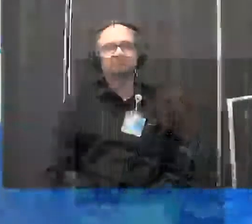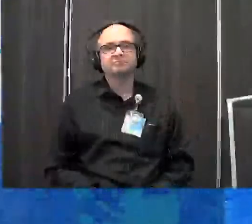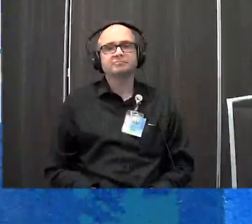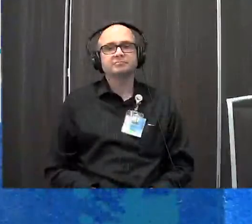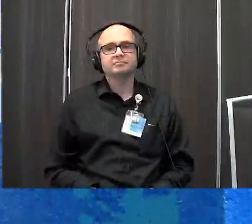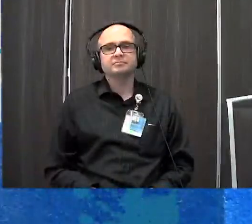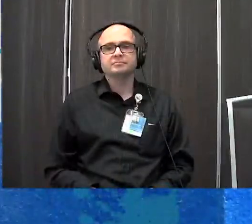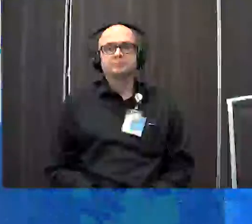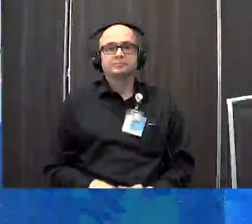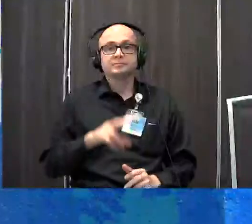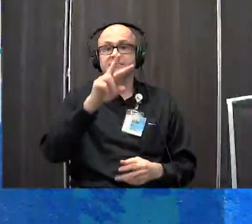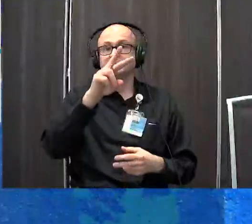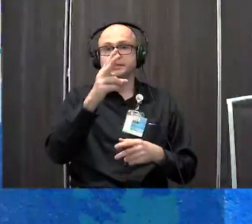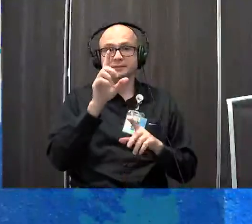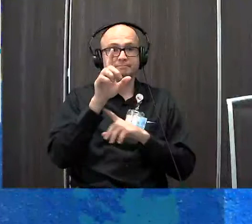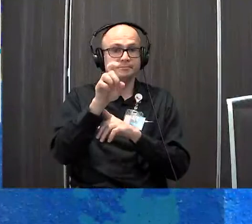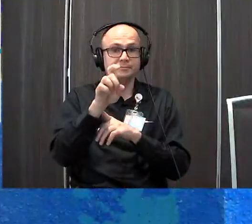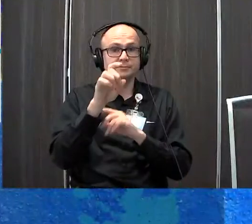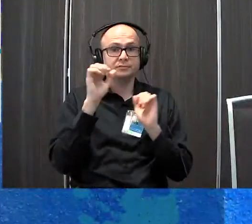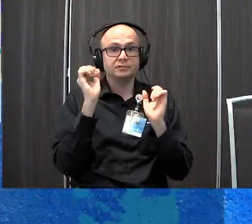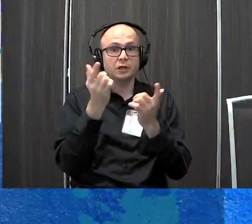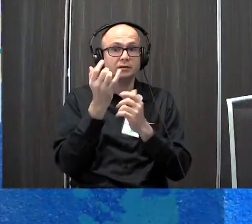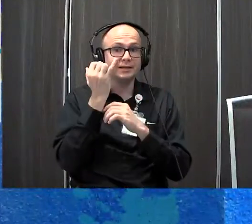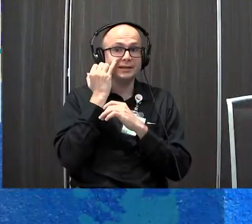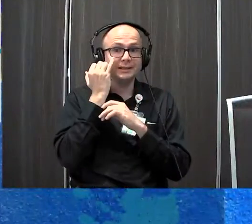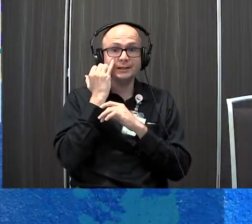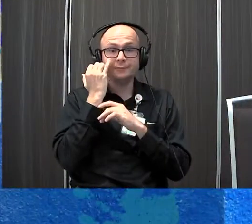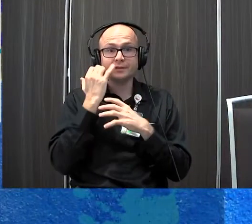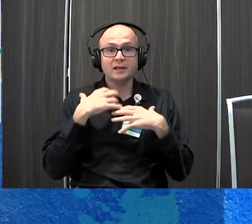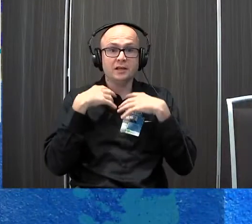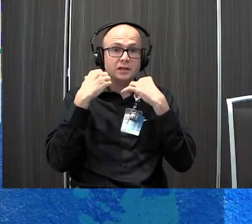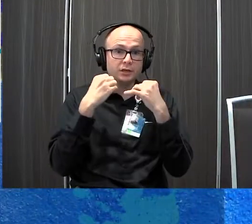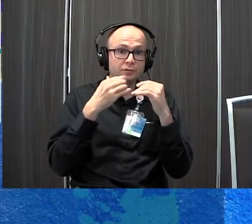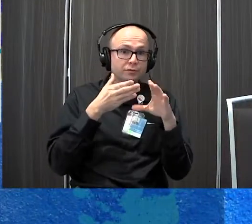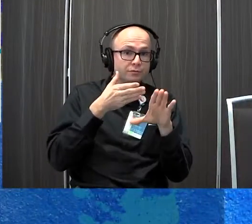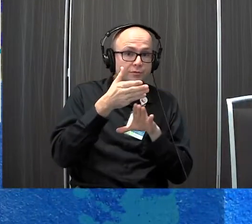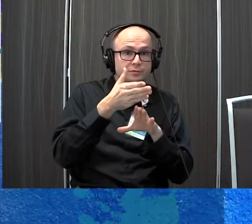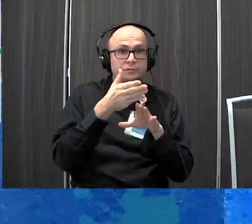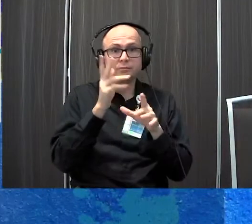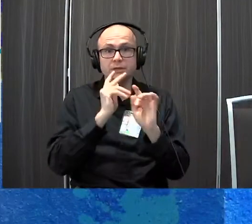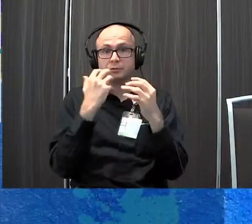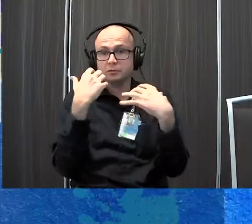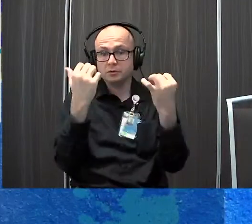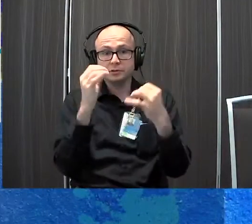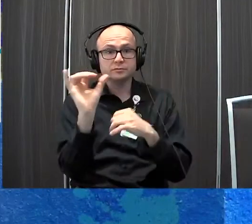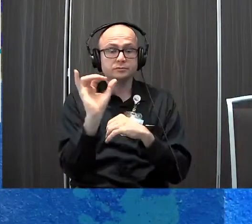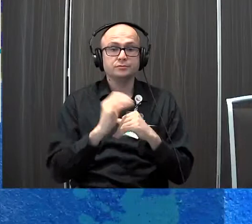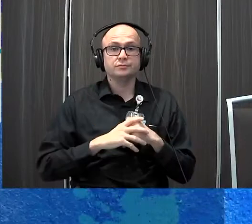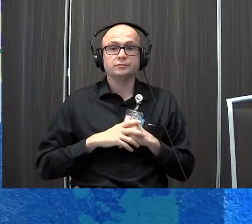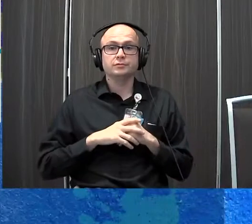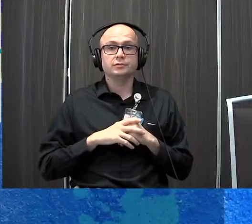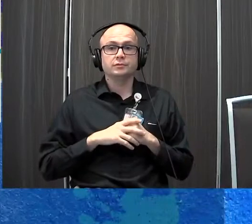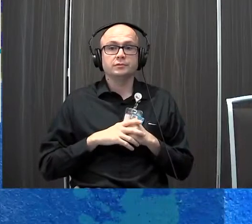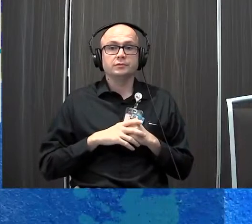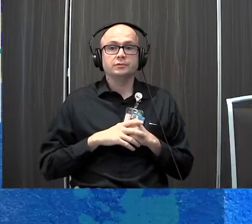So here's a second question, and this is really for everyone if there are any health professionals or others in the audience as well. What